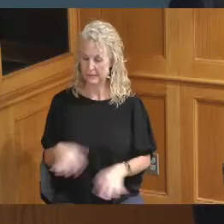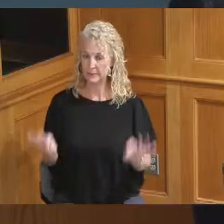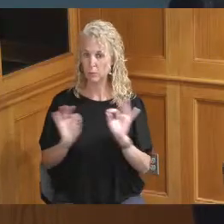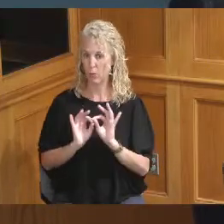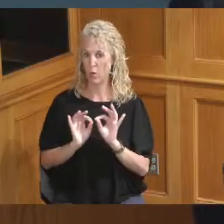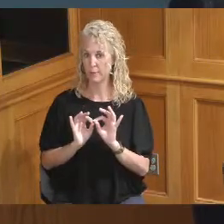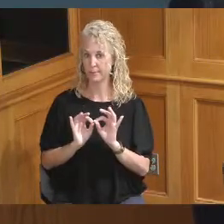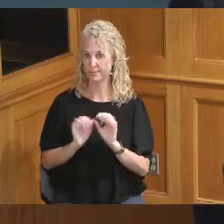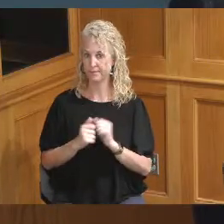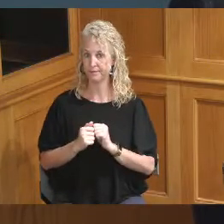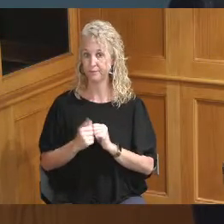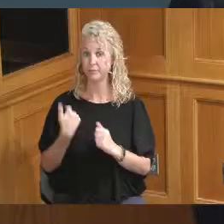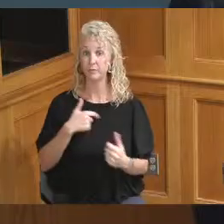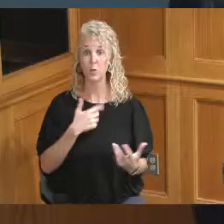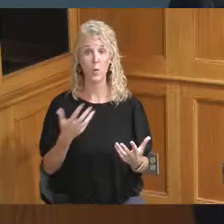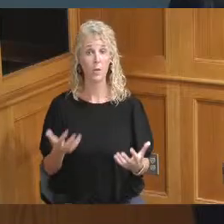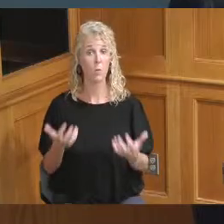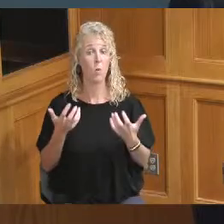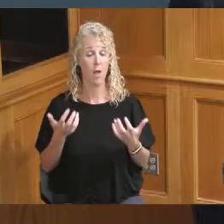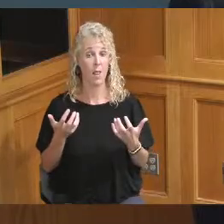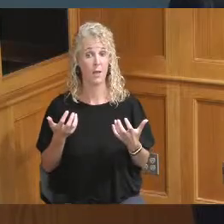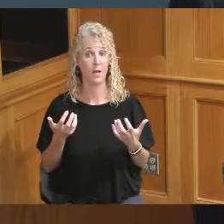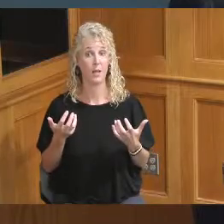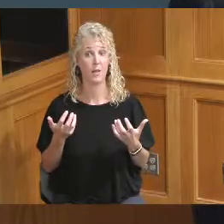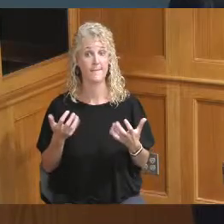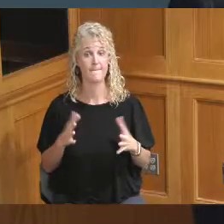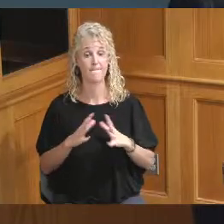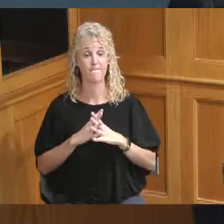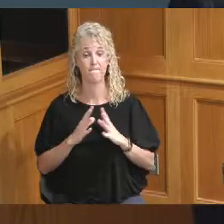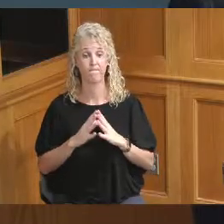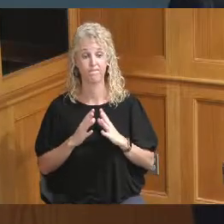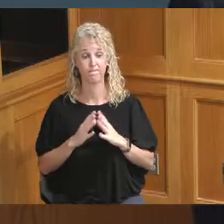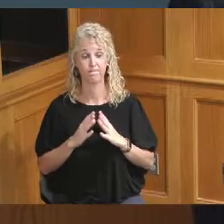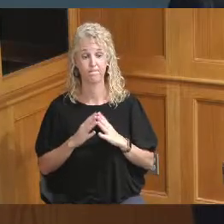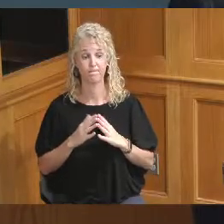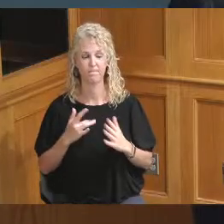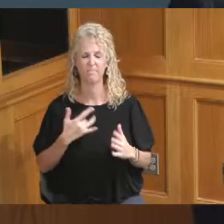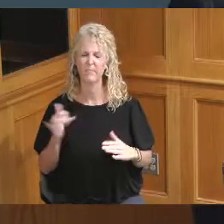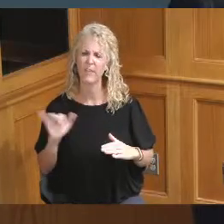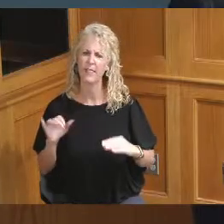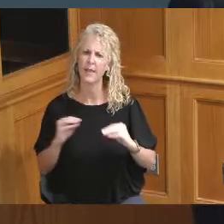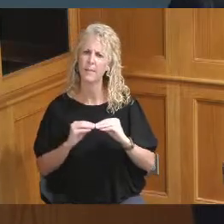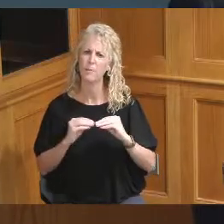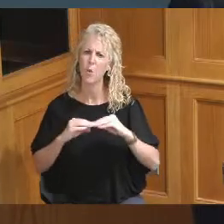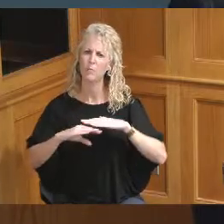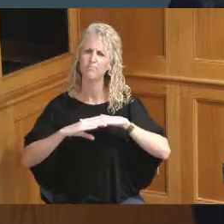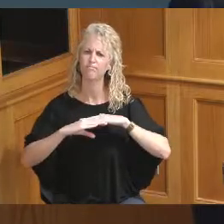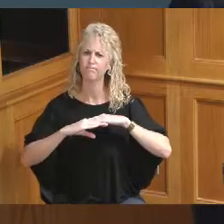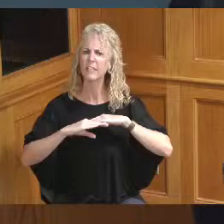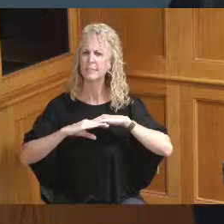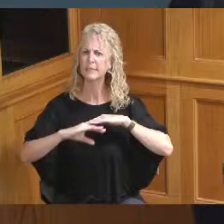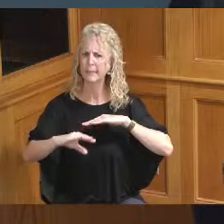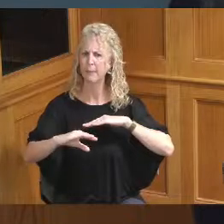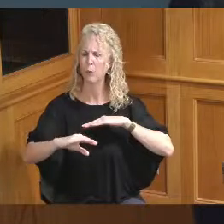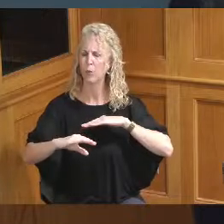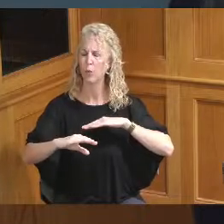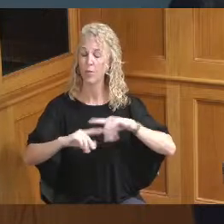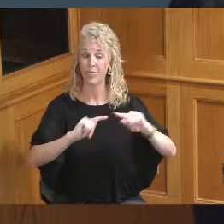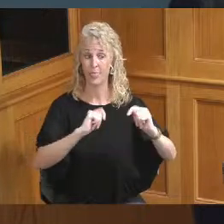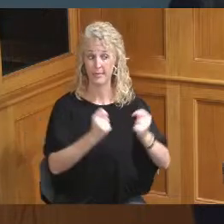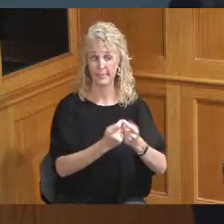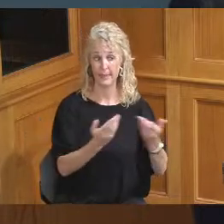We were looking for something where we could have some stability in this community by way of having the team